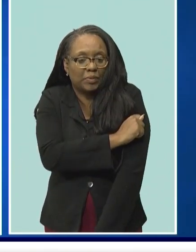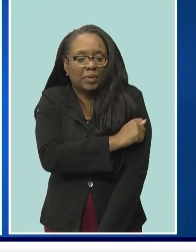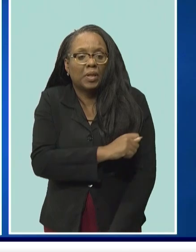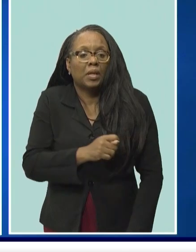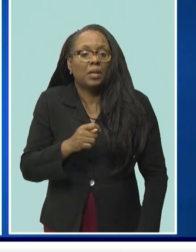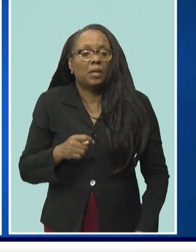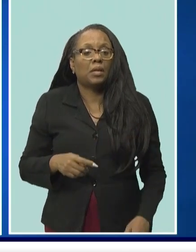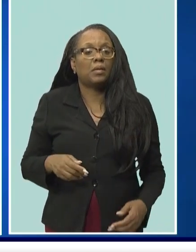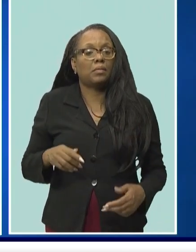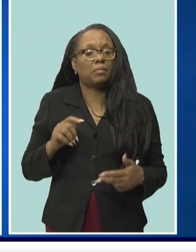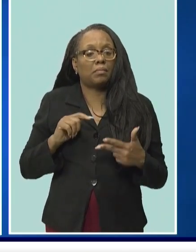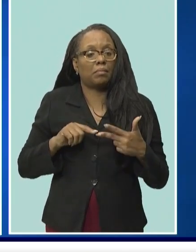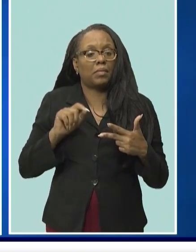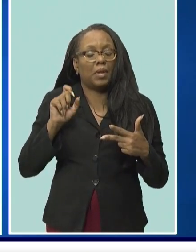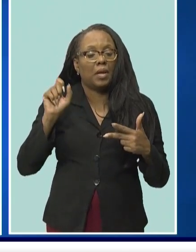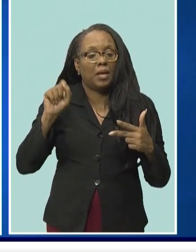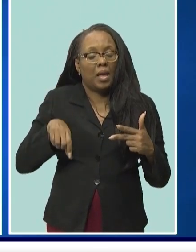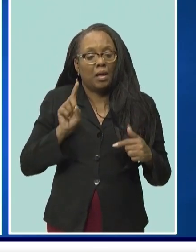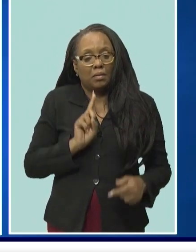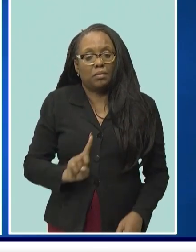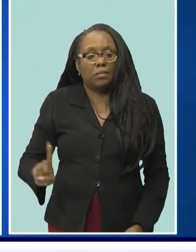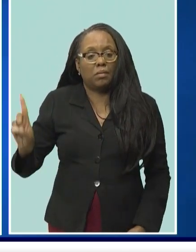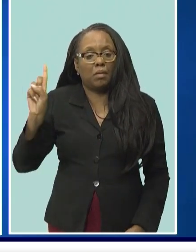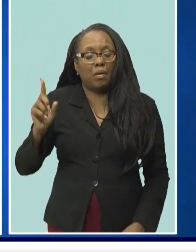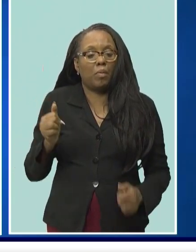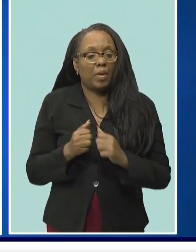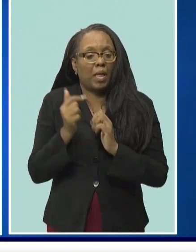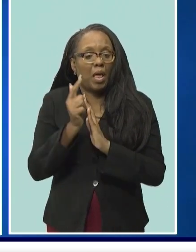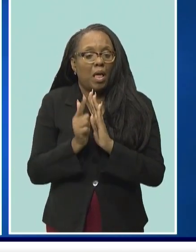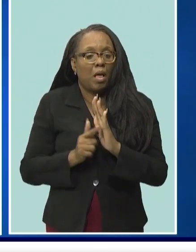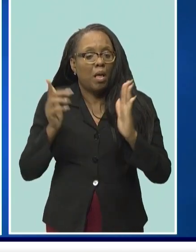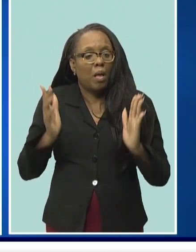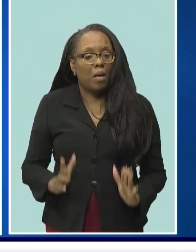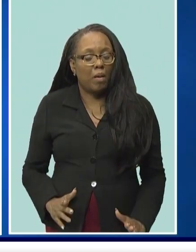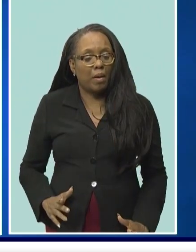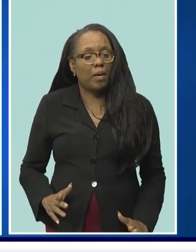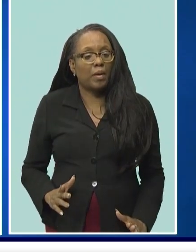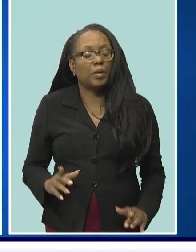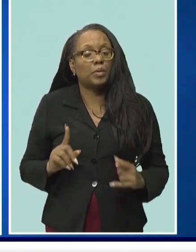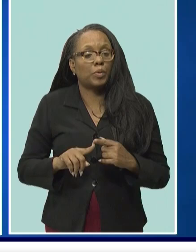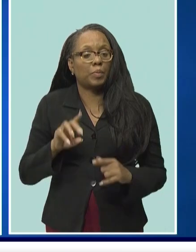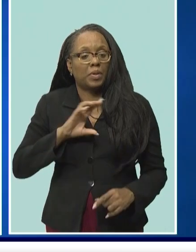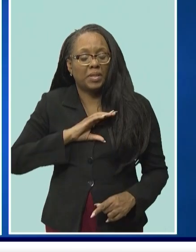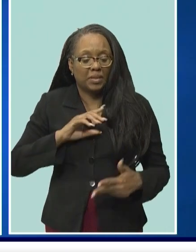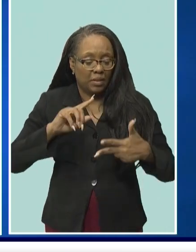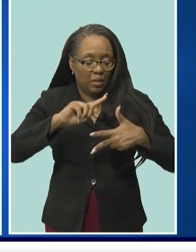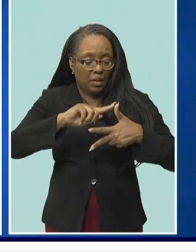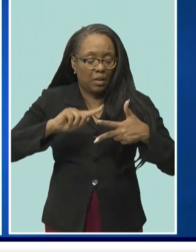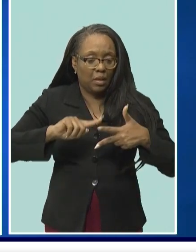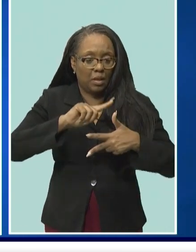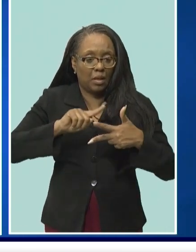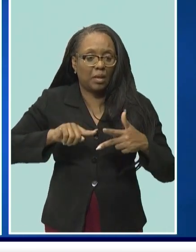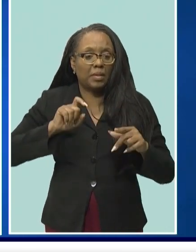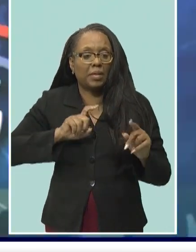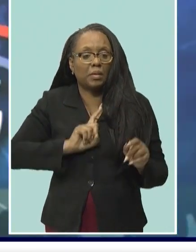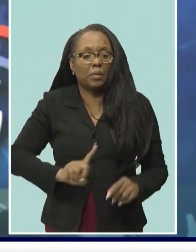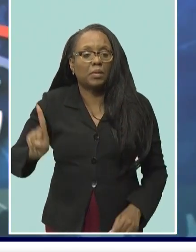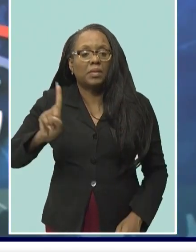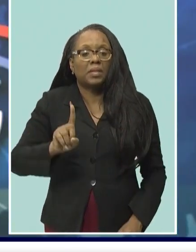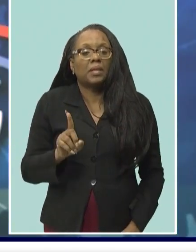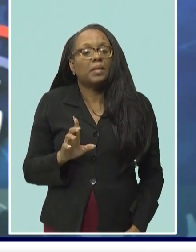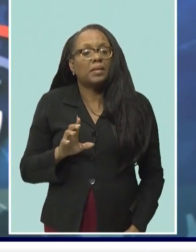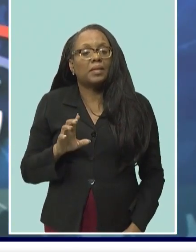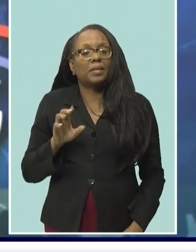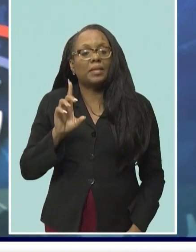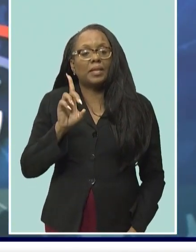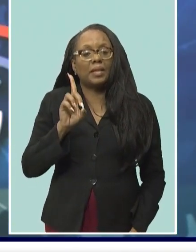to the Hastings Worthing Station, accompanied by an attorney at law of his choice, while the other 2 can report to the District E police station. Anyone who